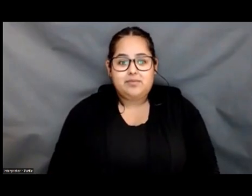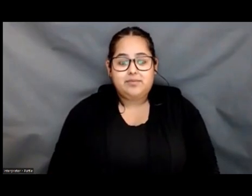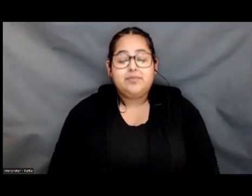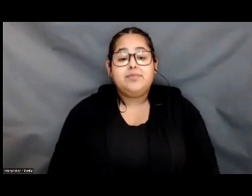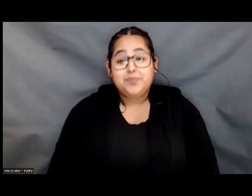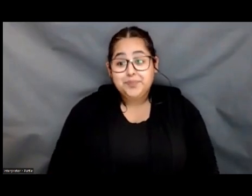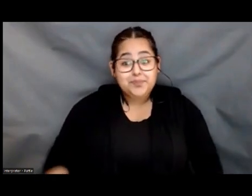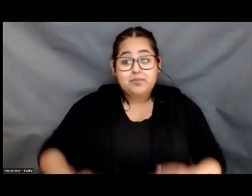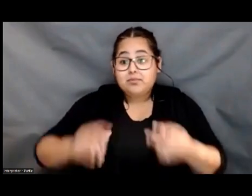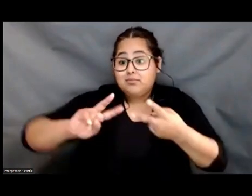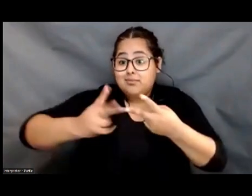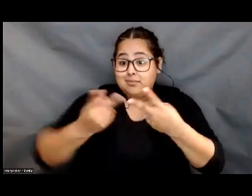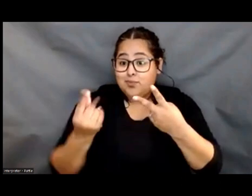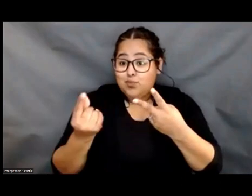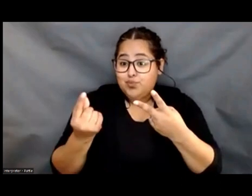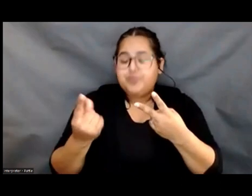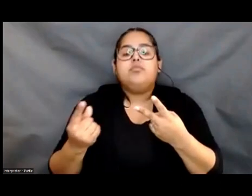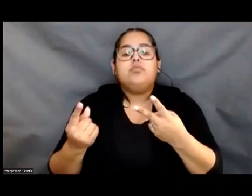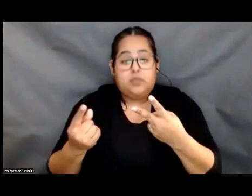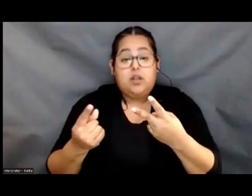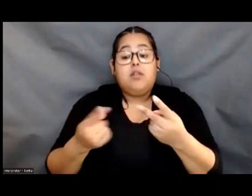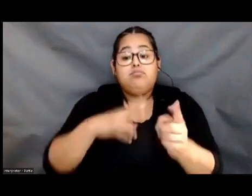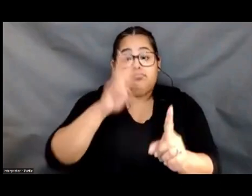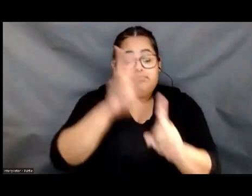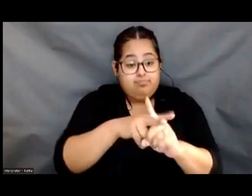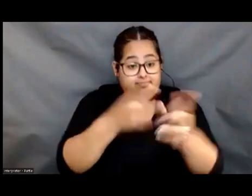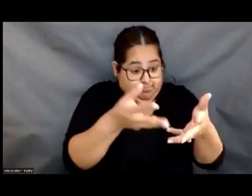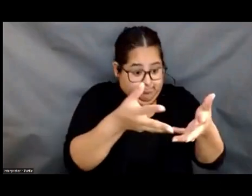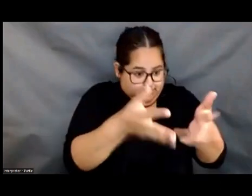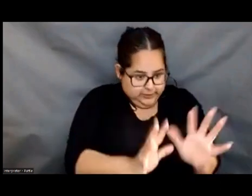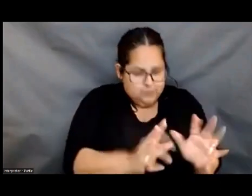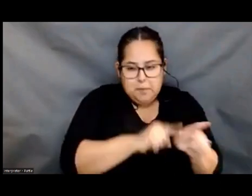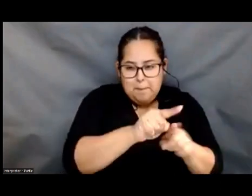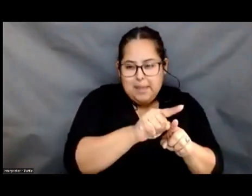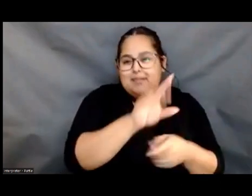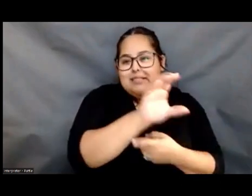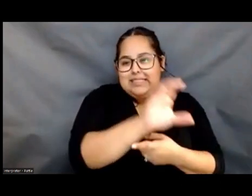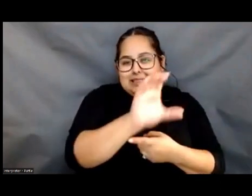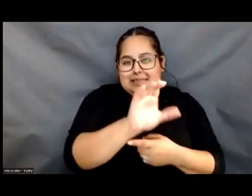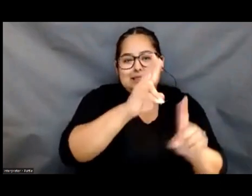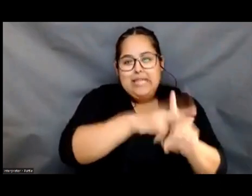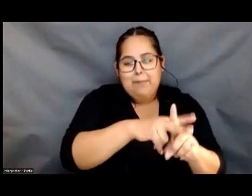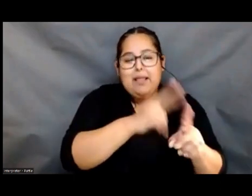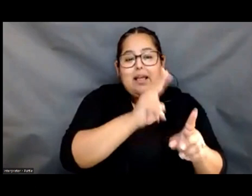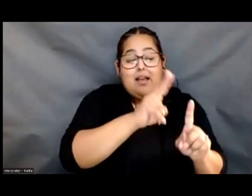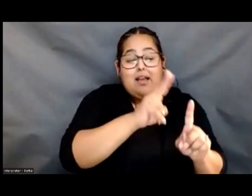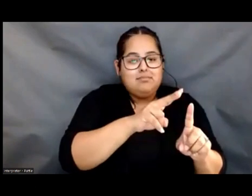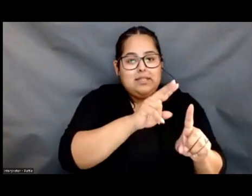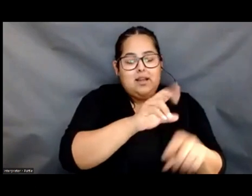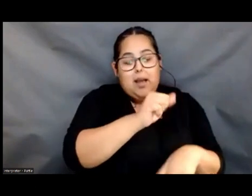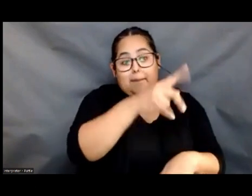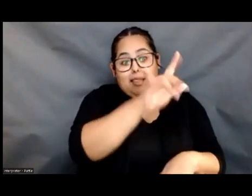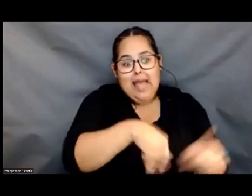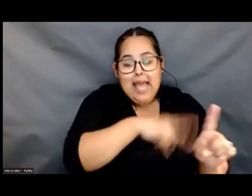So step two, after they do the main CCC apply application, then it is time